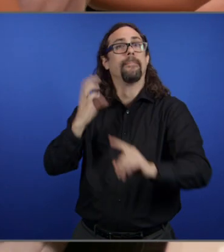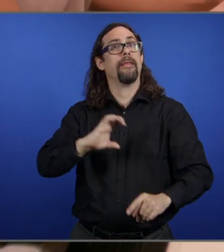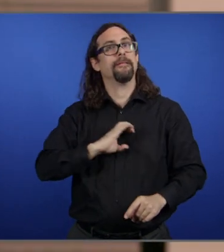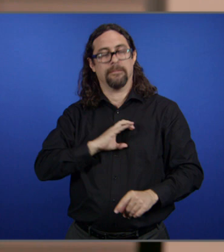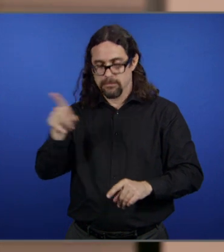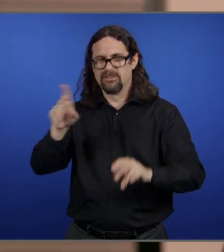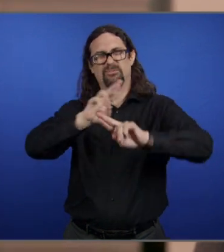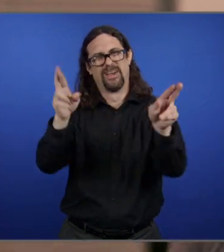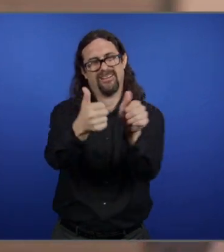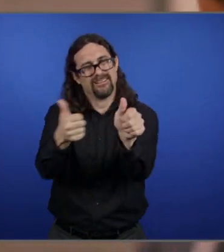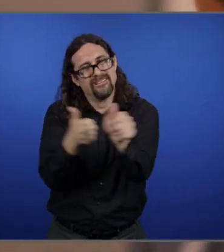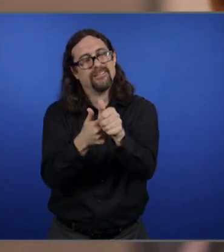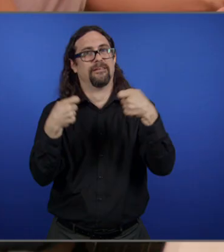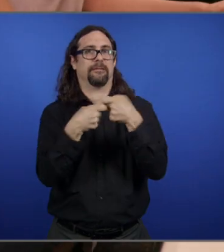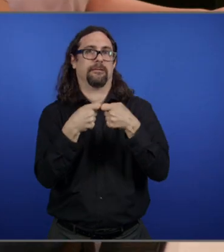consequences.